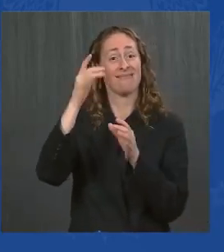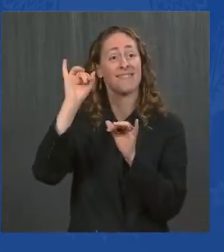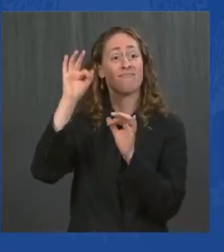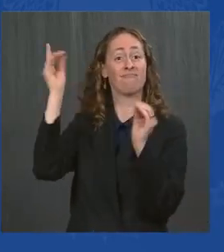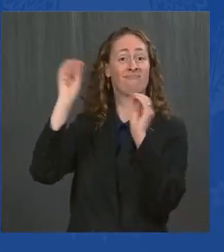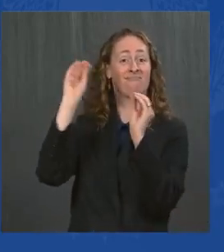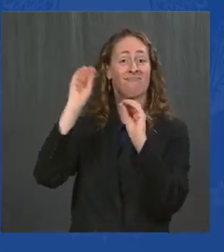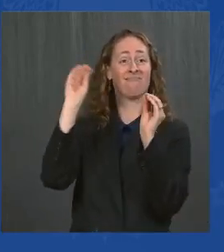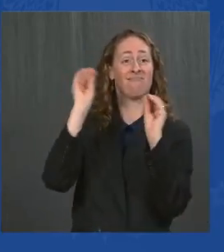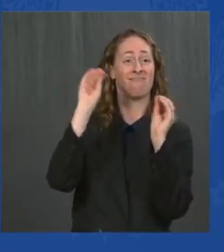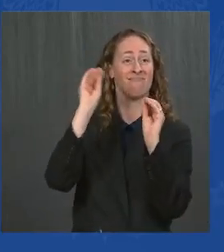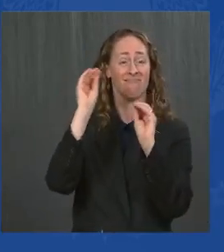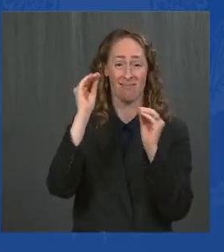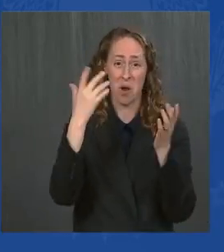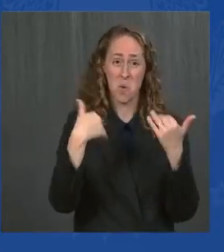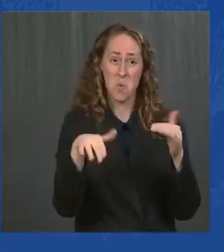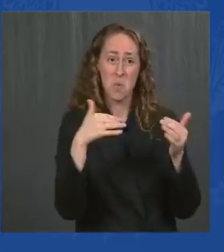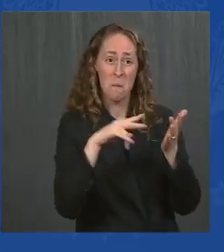more.